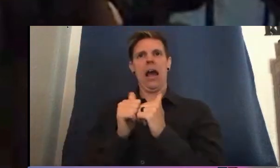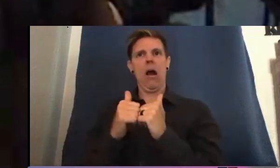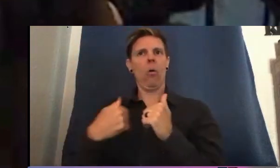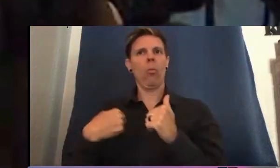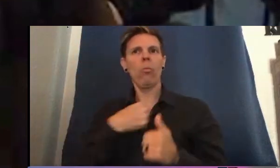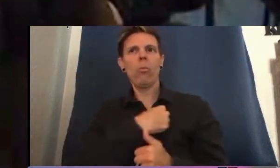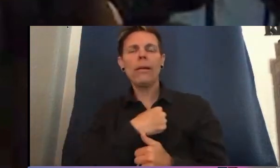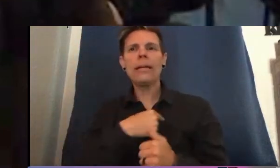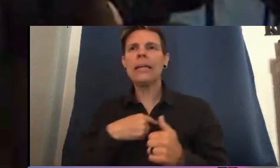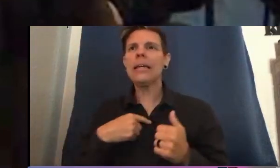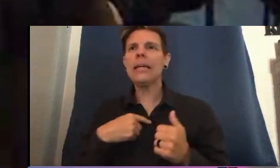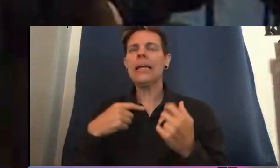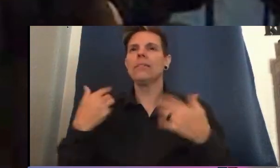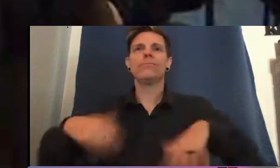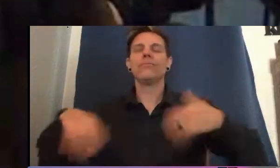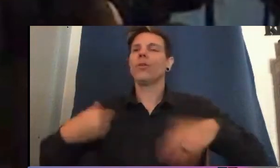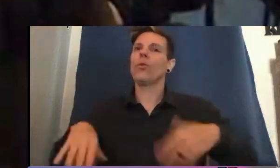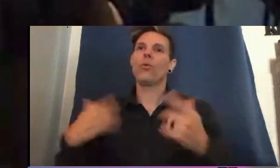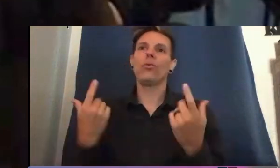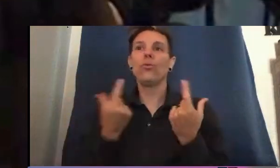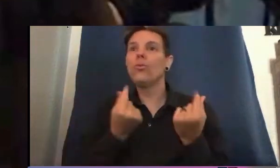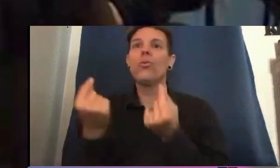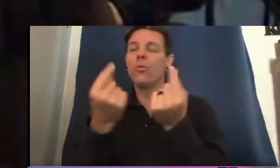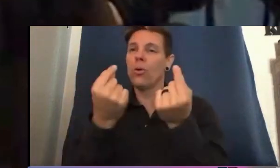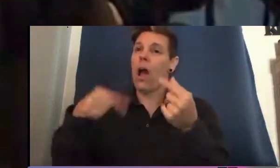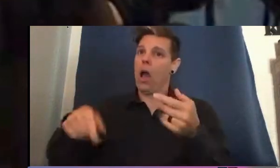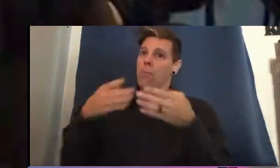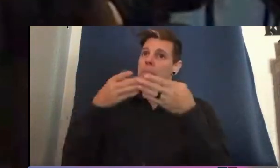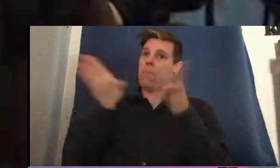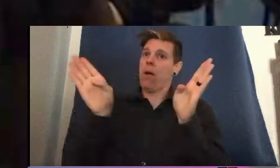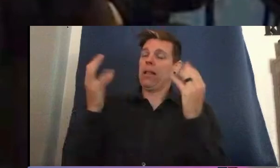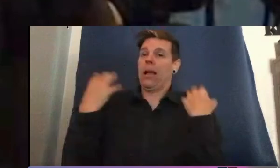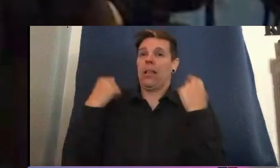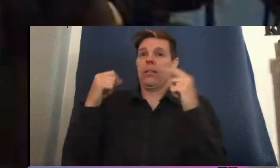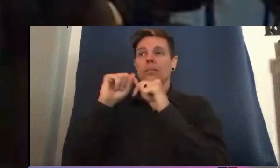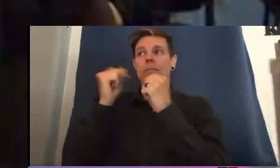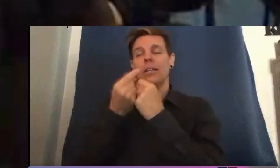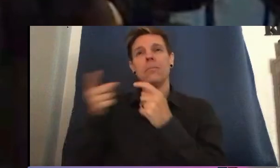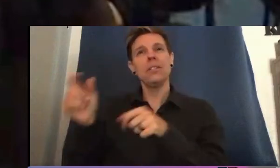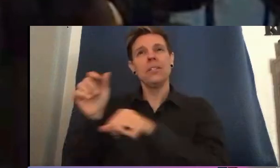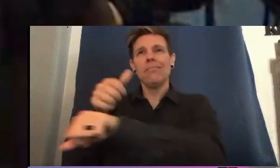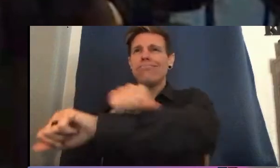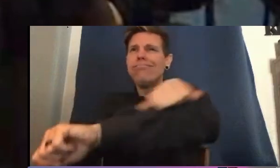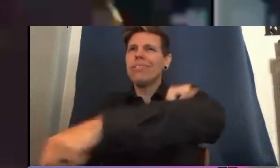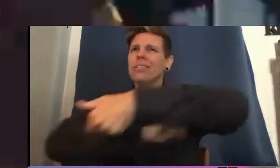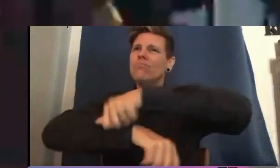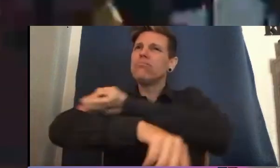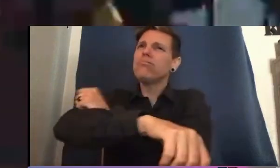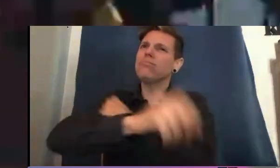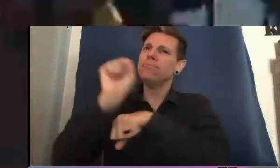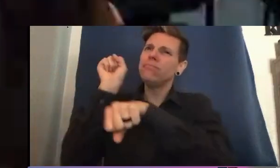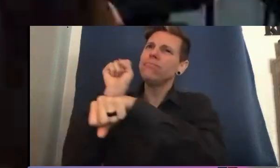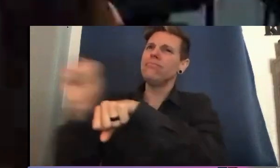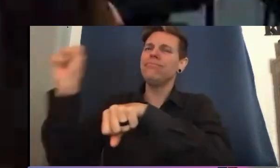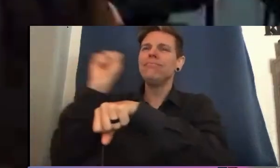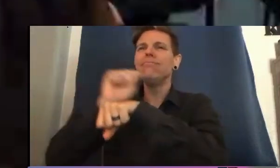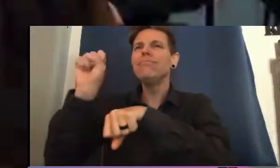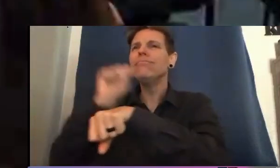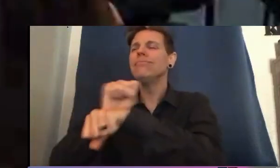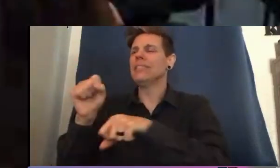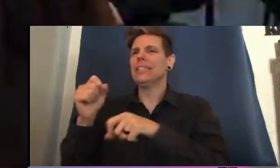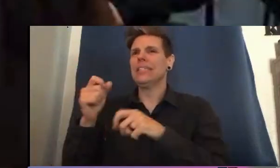stellar our local public health team is. They are working tirelessly, and especially our communicable disease team. There is a lot more going on than just